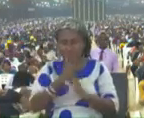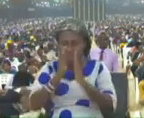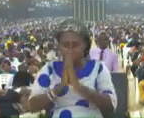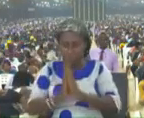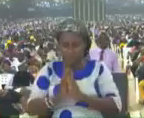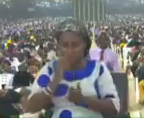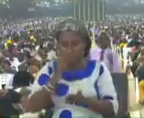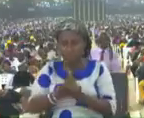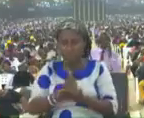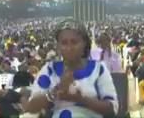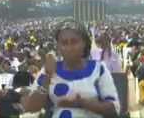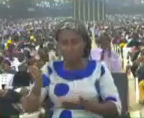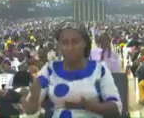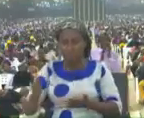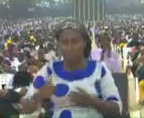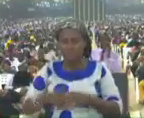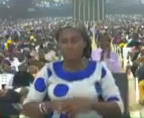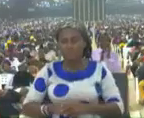have prayed.